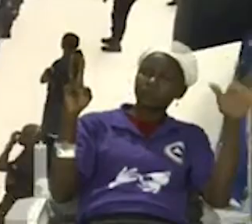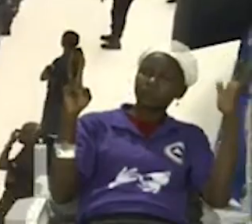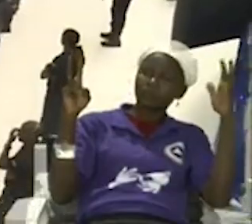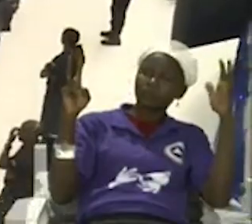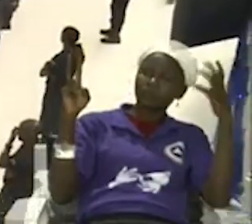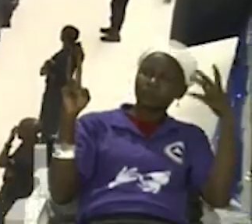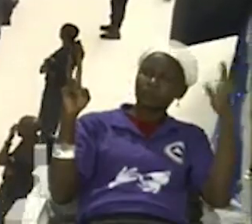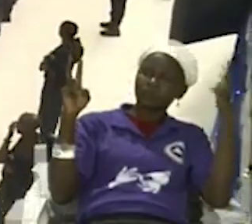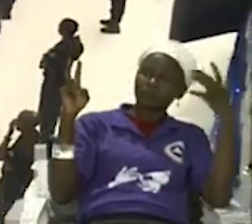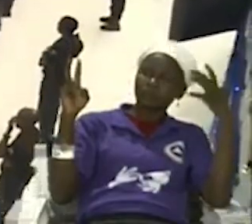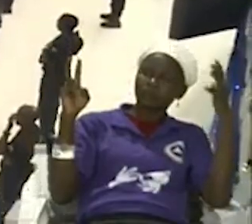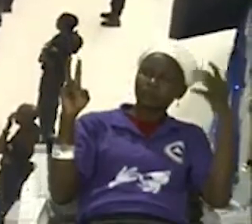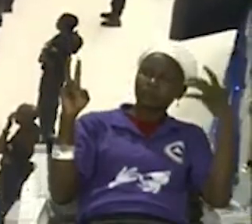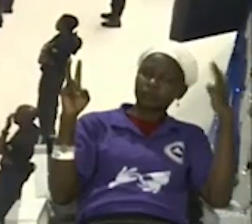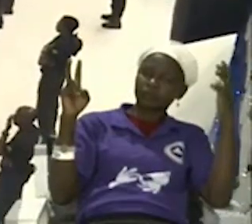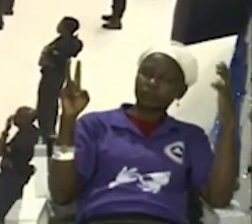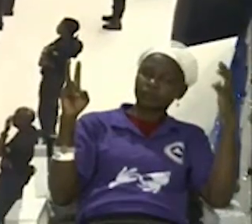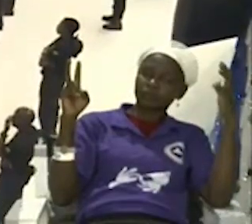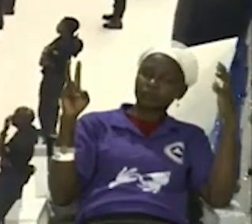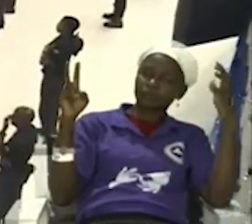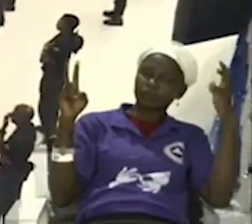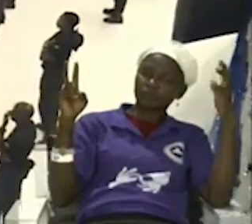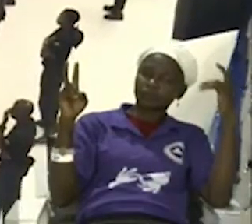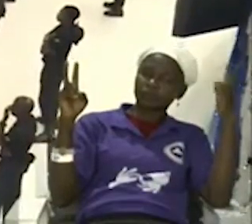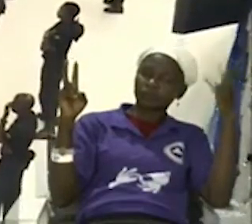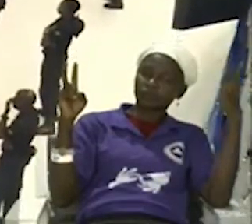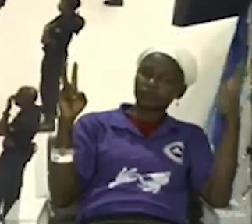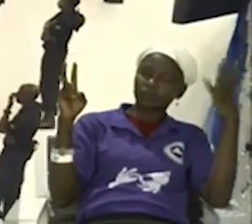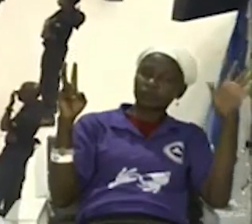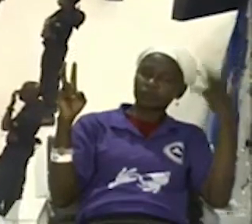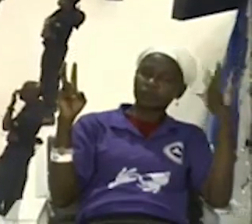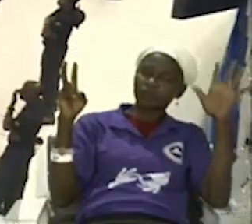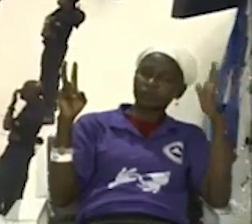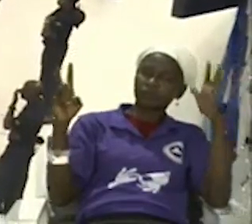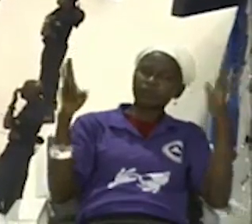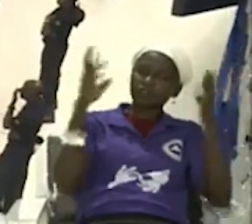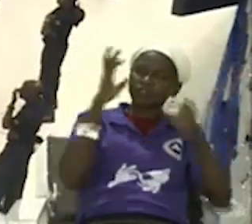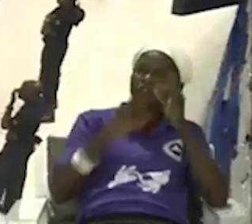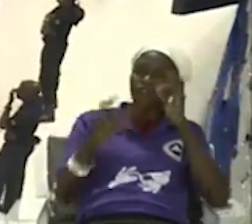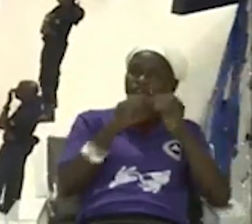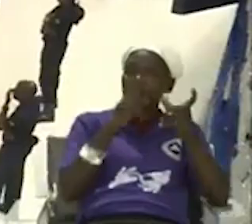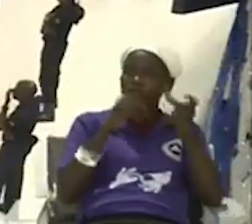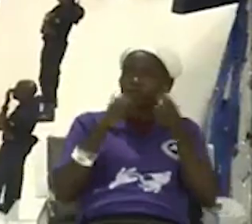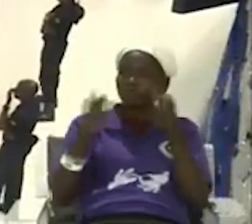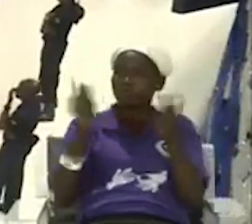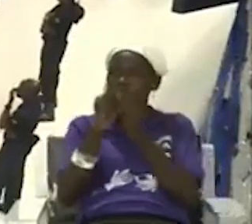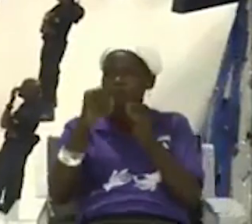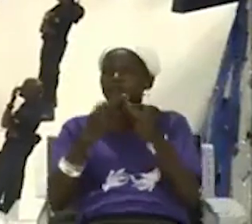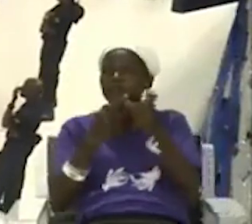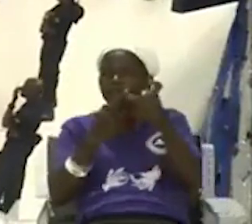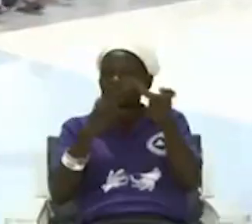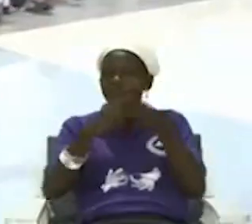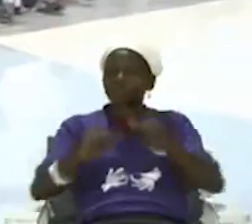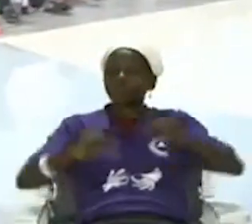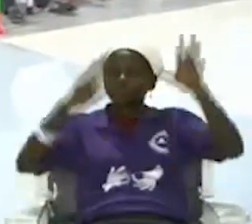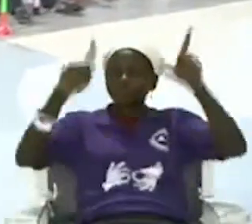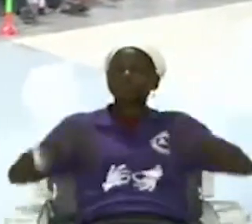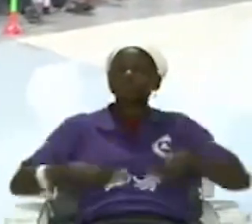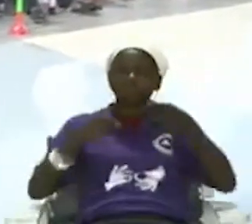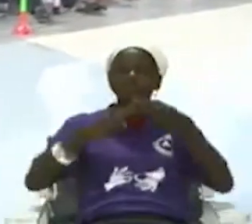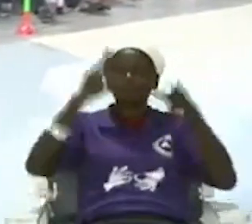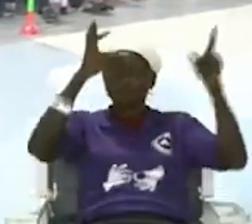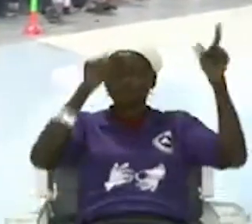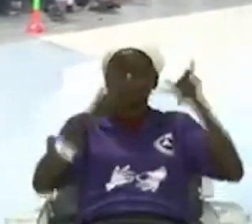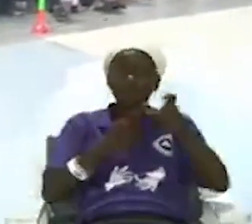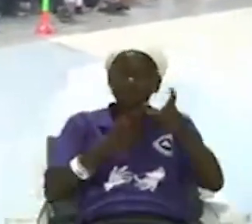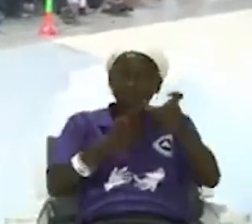3. If you really mean business, you'll be running to meet him, running to surrender your life to him,